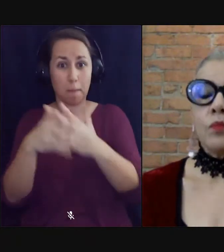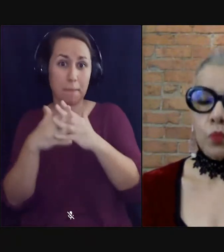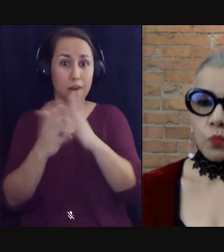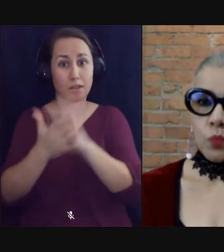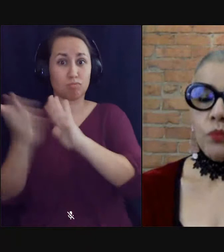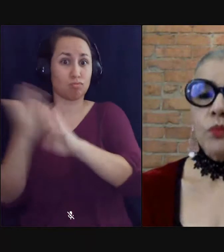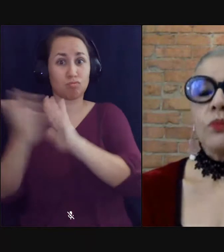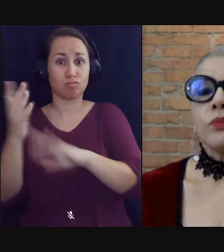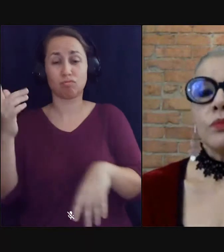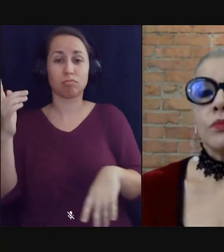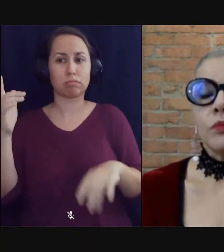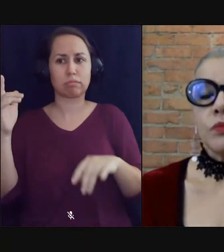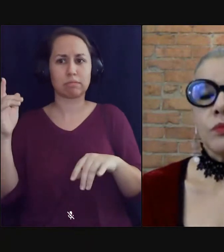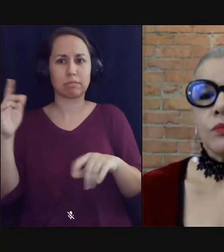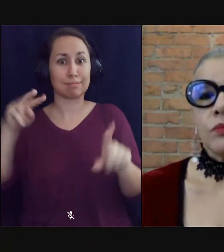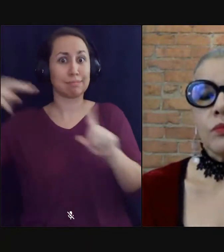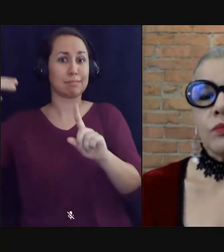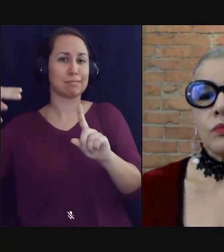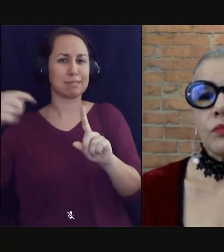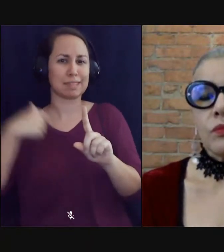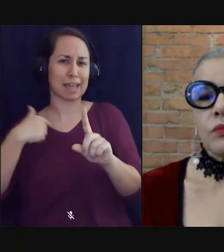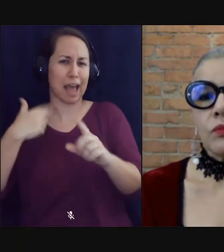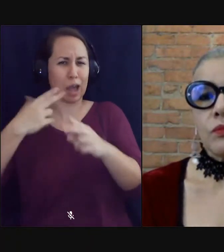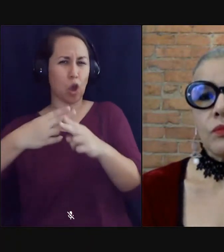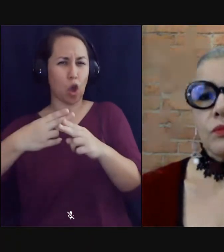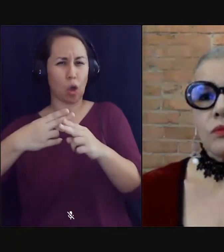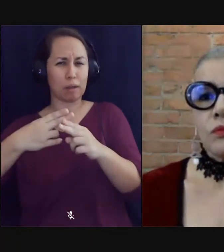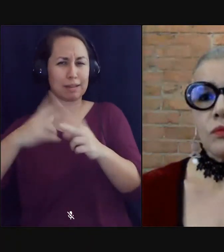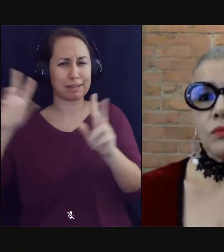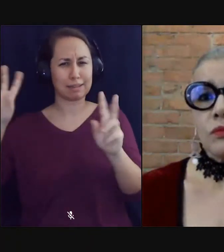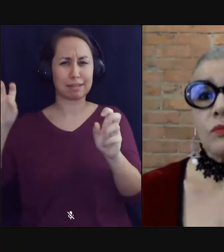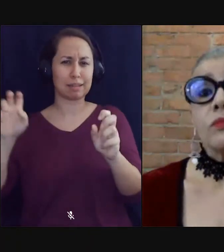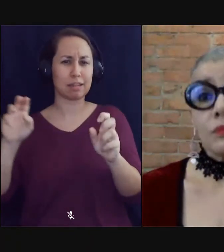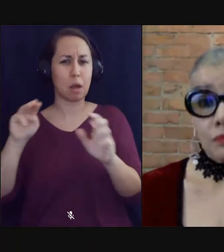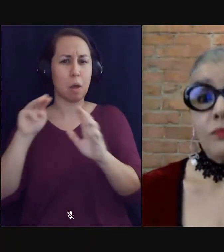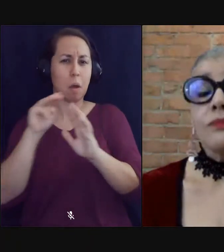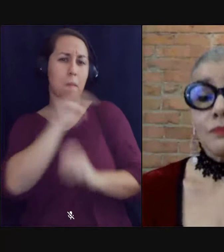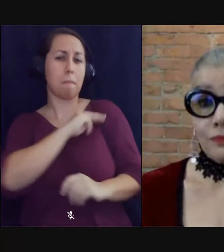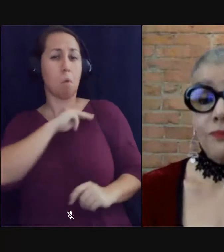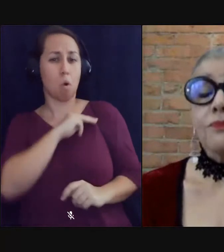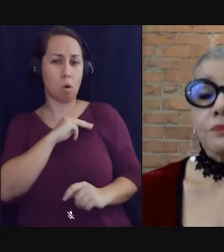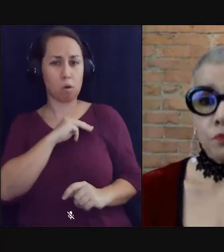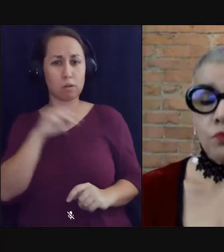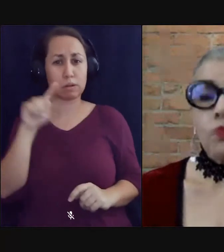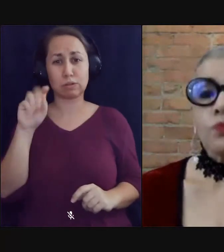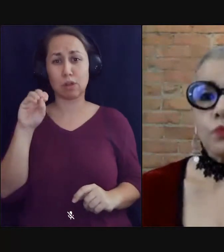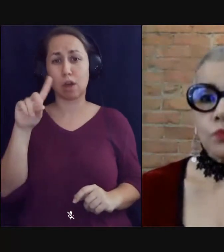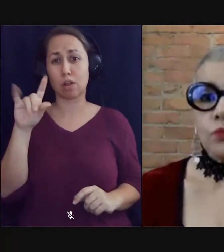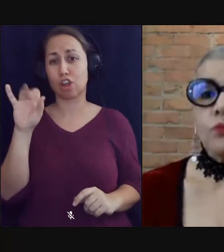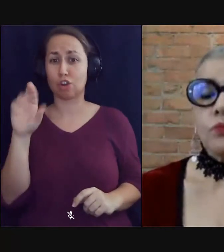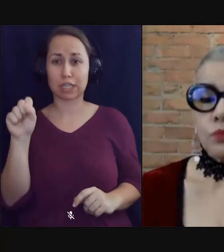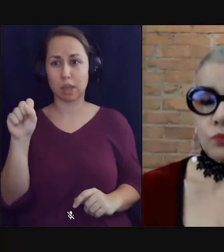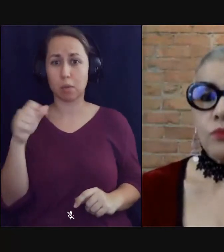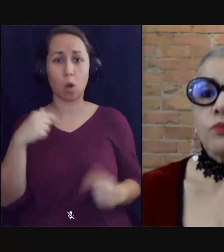a viewpoint that I call sometimes to myself moral toddlerism. This idea of sort of perennial surprise